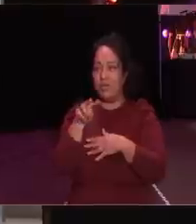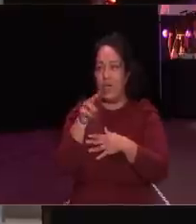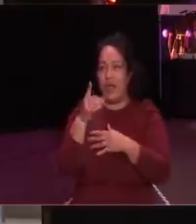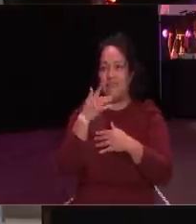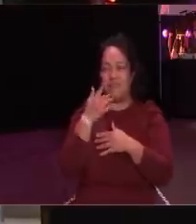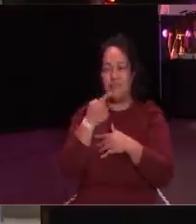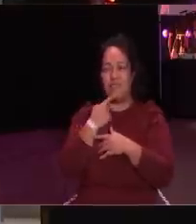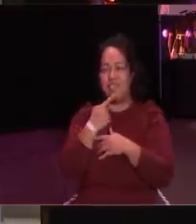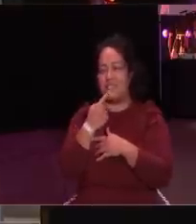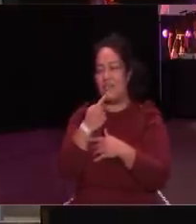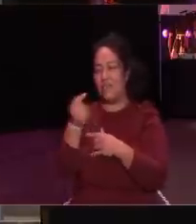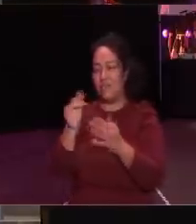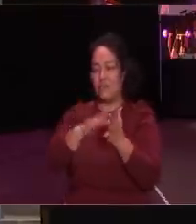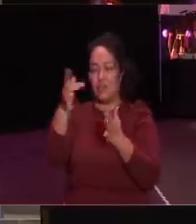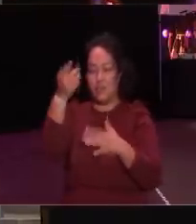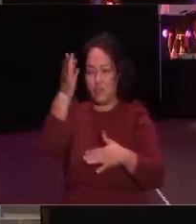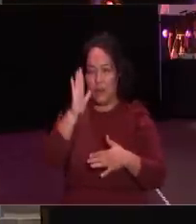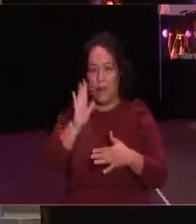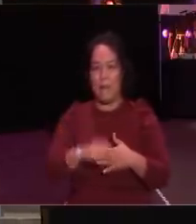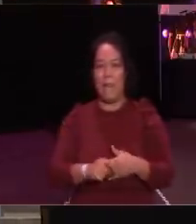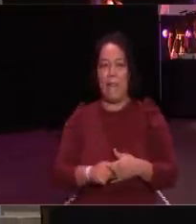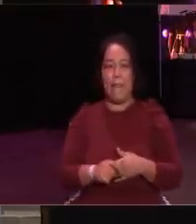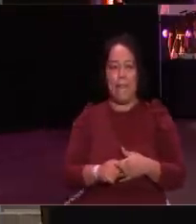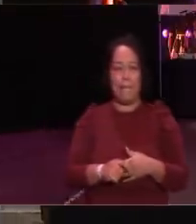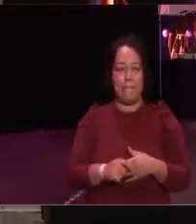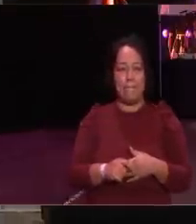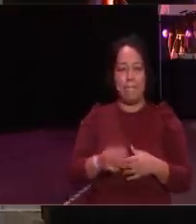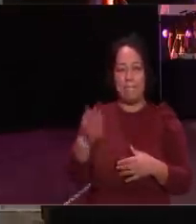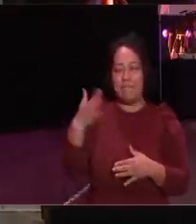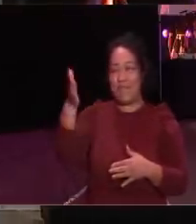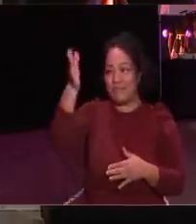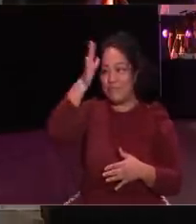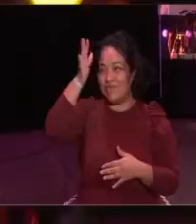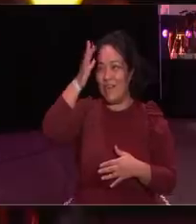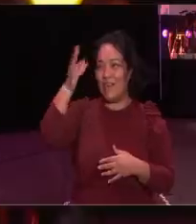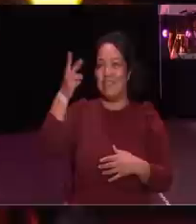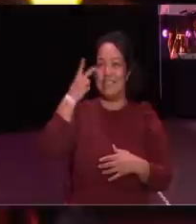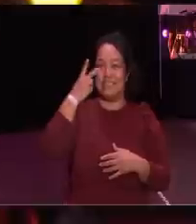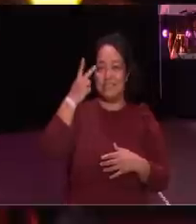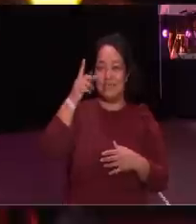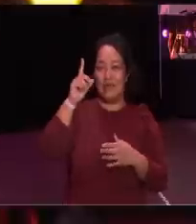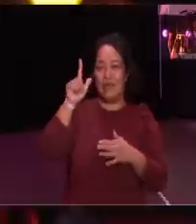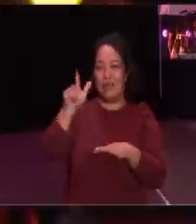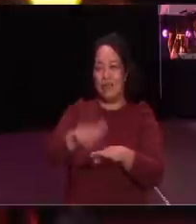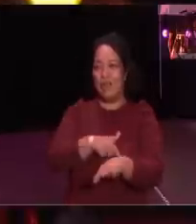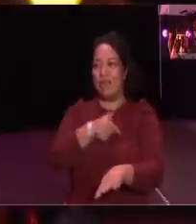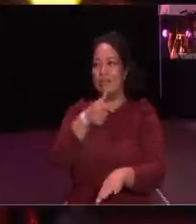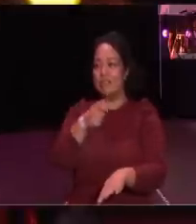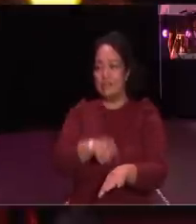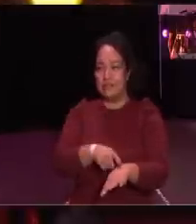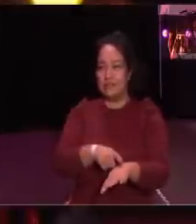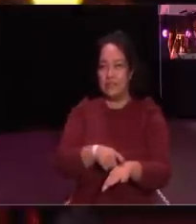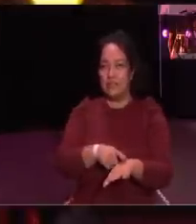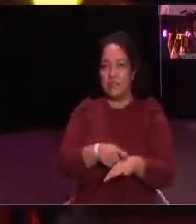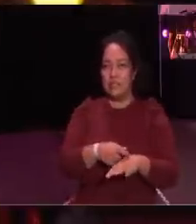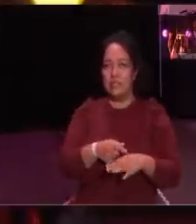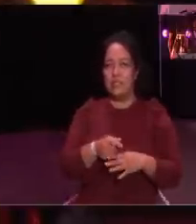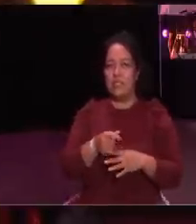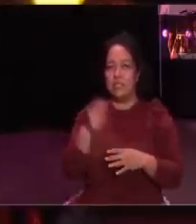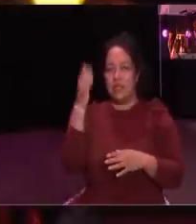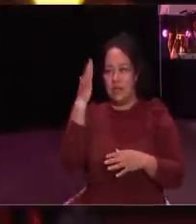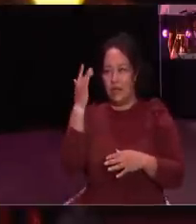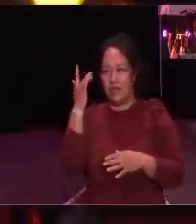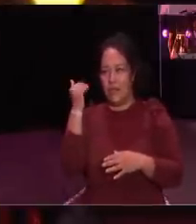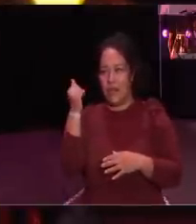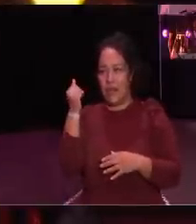the glory of God. Mi padre me ha visto mucho tiempo en secreto. My father has seen me for a long time. Y por eso nos ha recompensado en público.